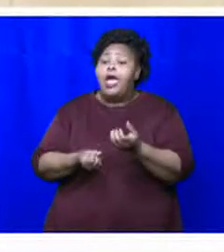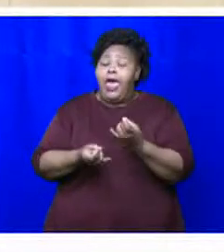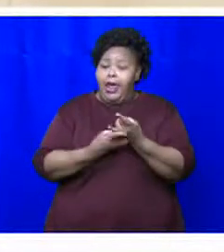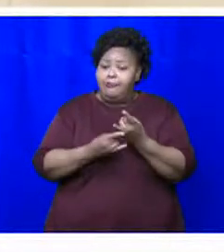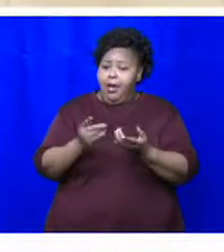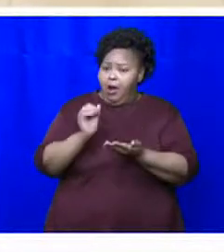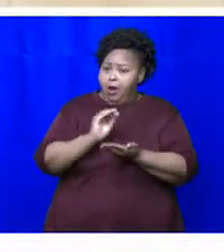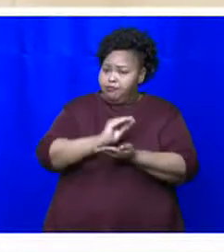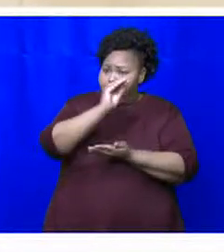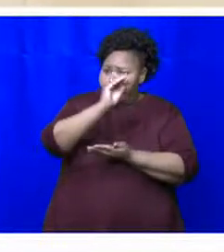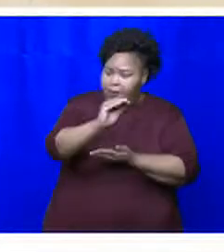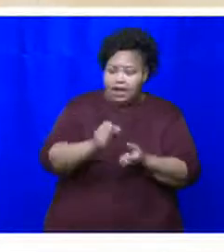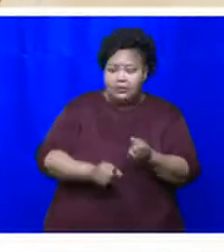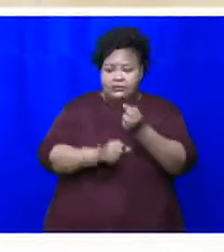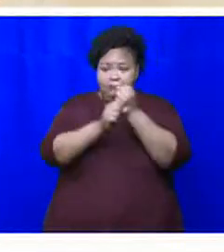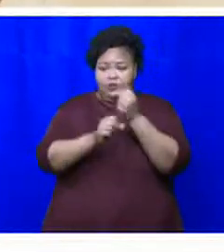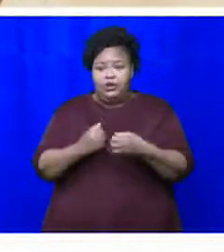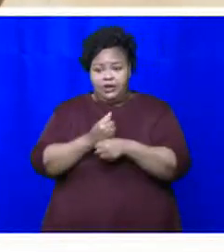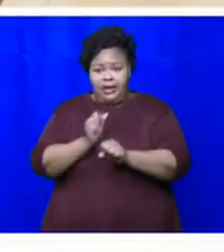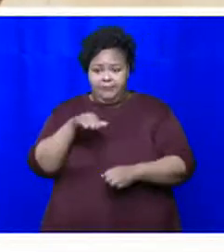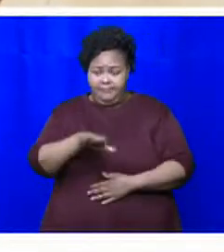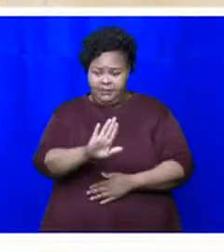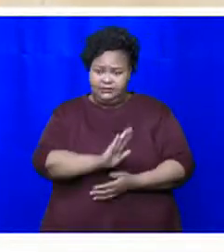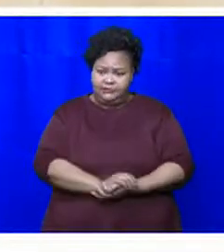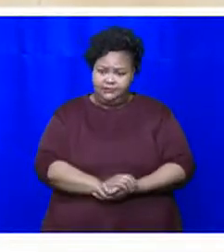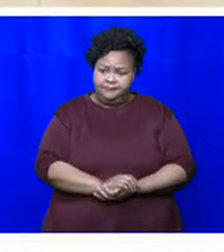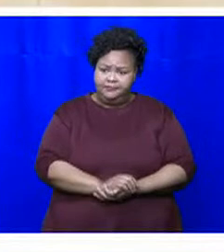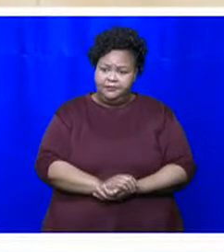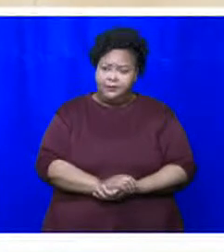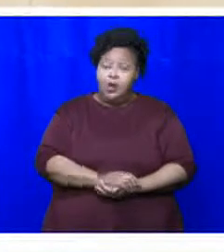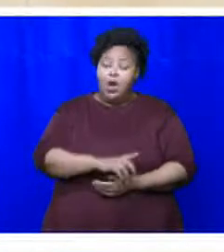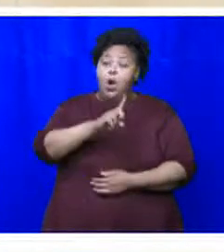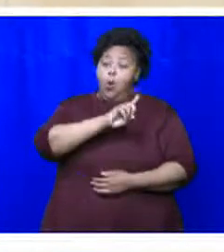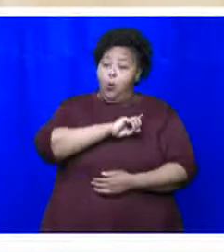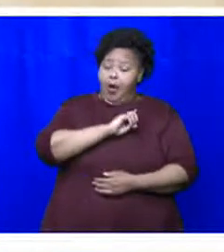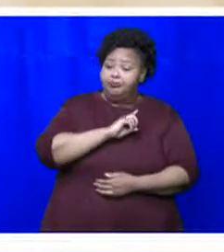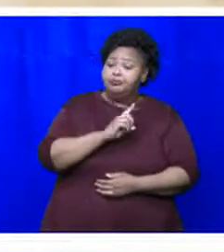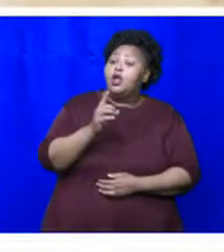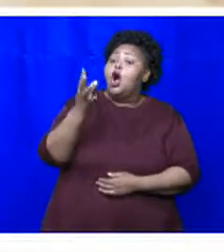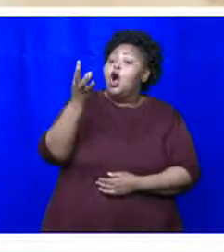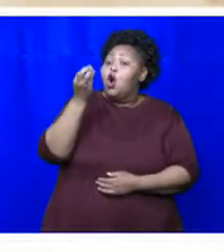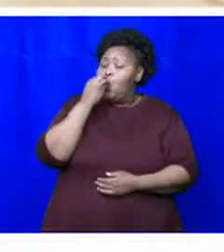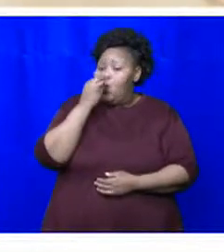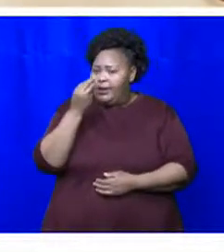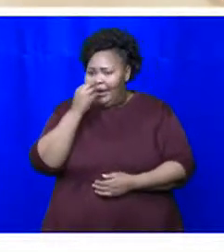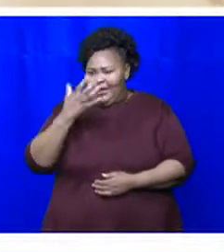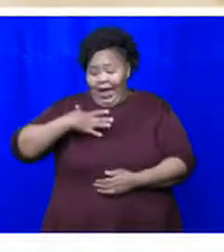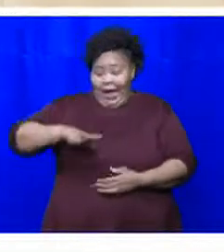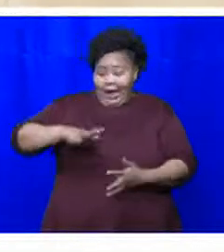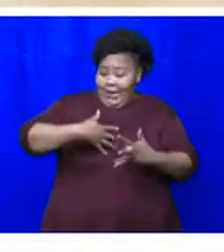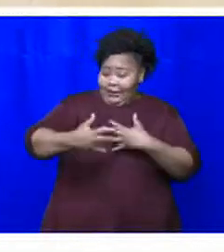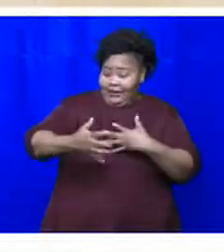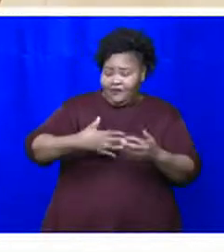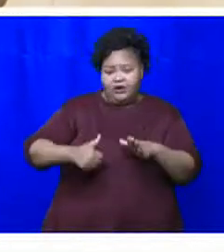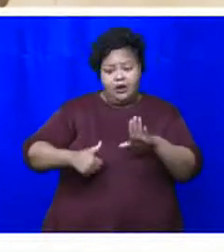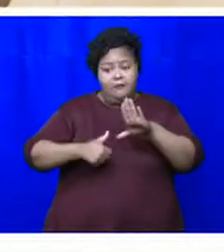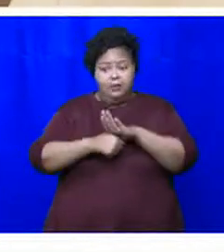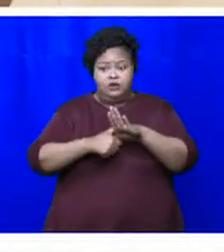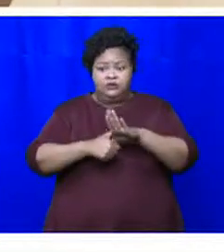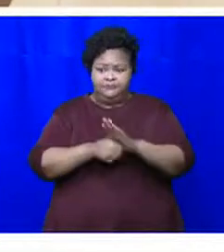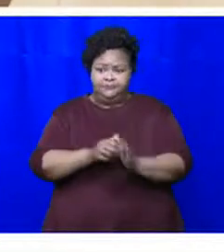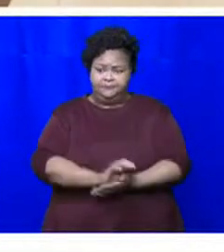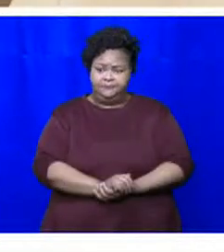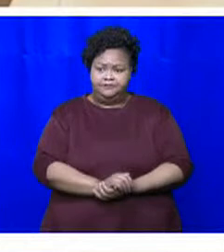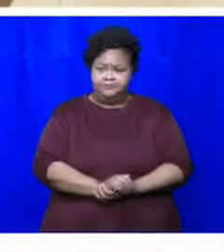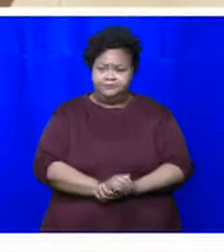stifling our operations because food and other amenities are key. Yet the global